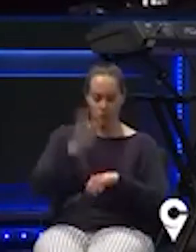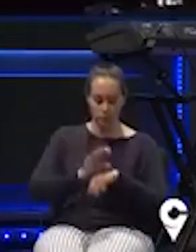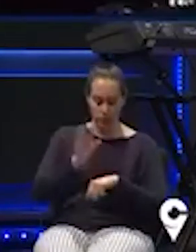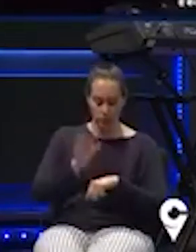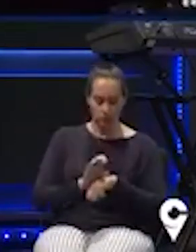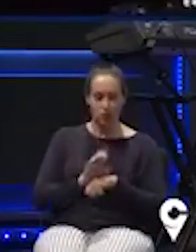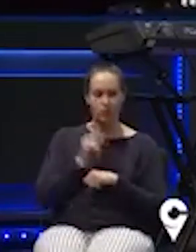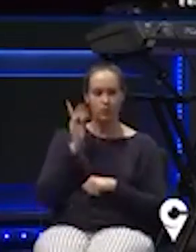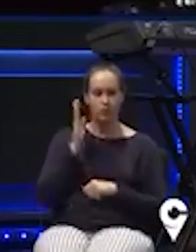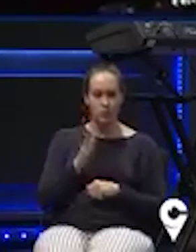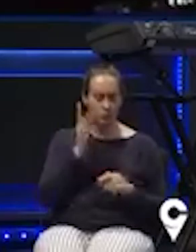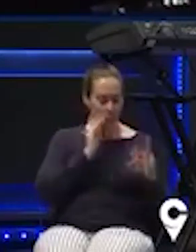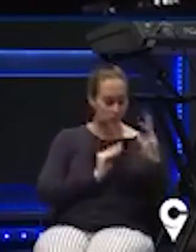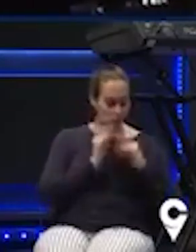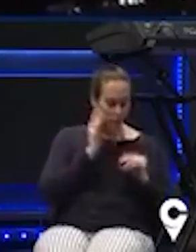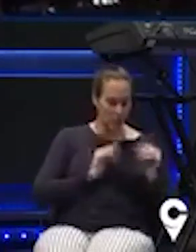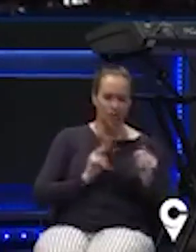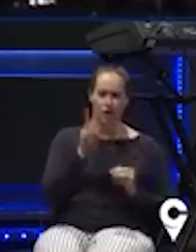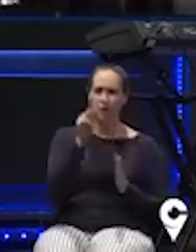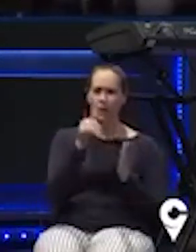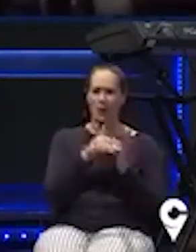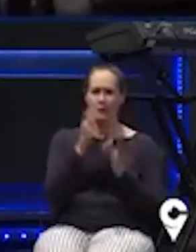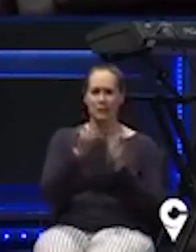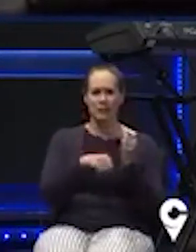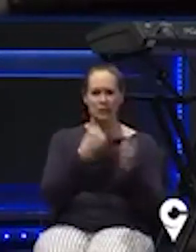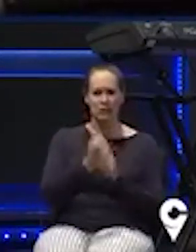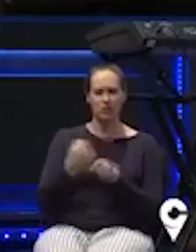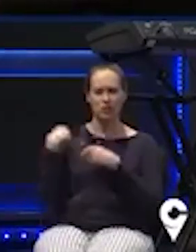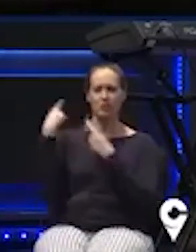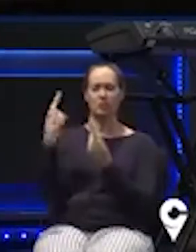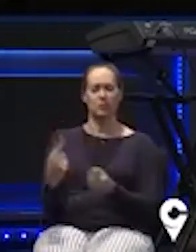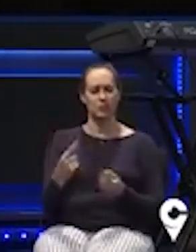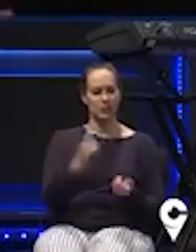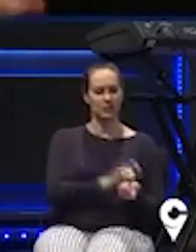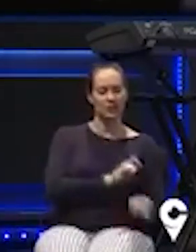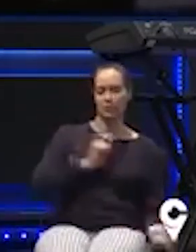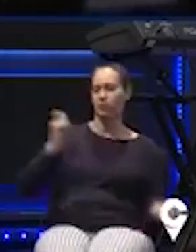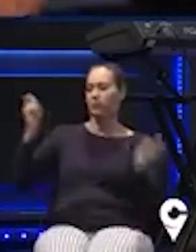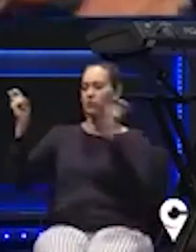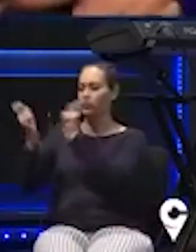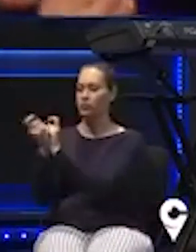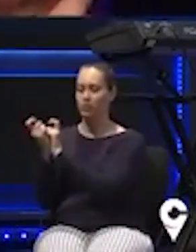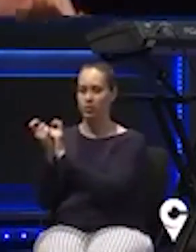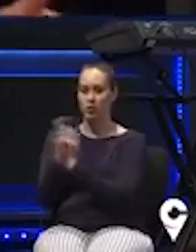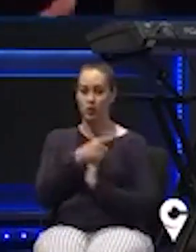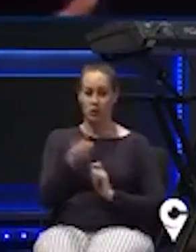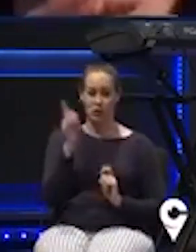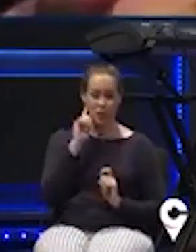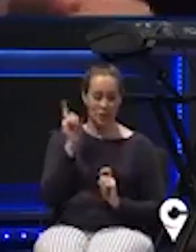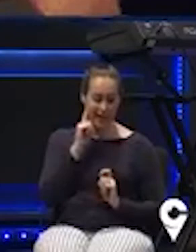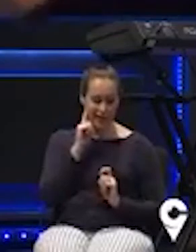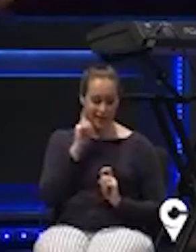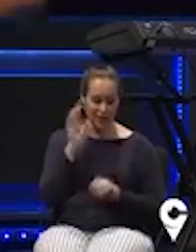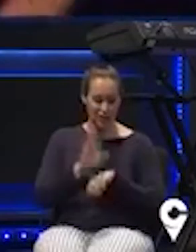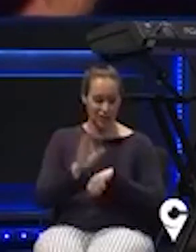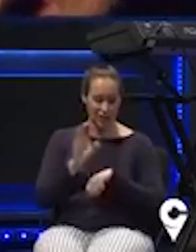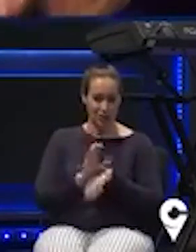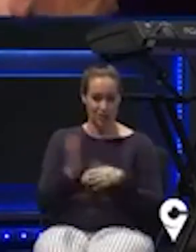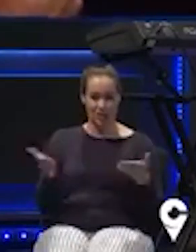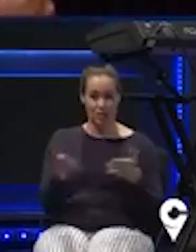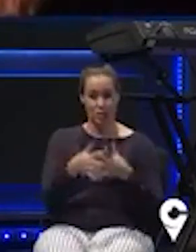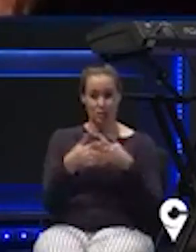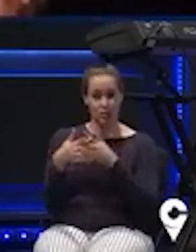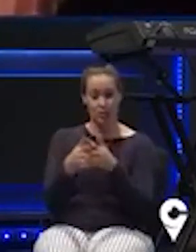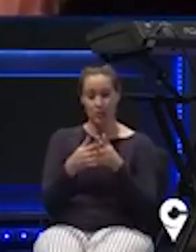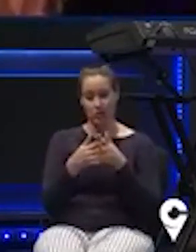chapter 2 that for 2,000 years now has turned the world around. Despite what you hear about the church in America, because I think we have